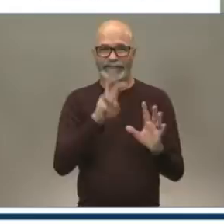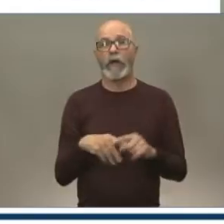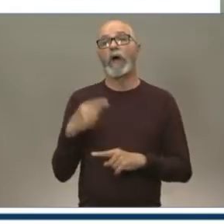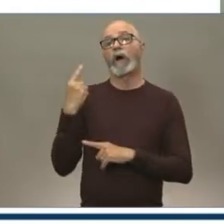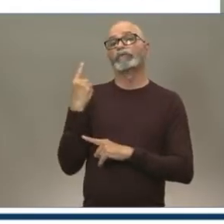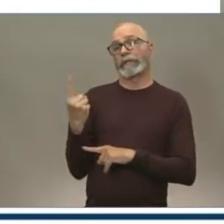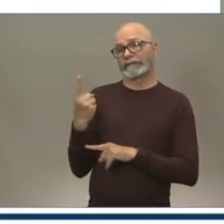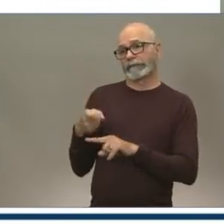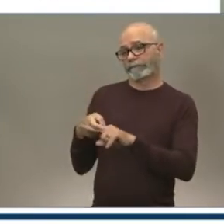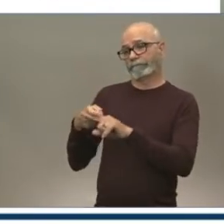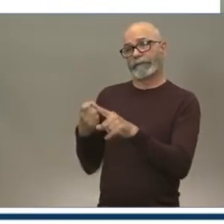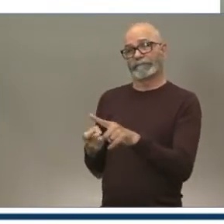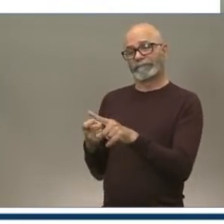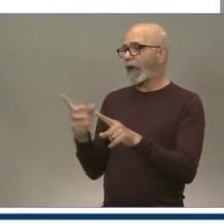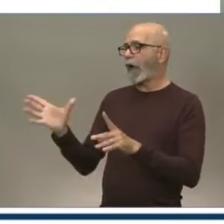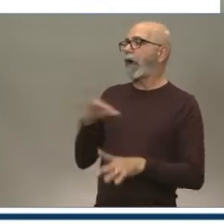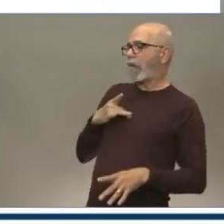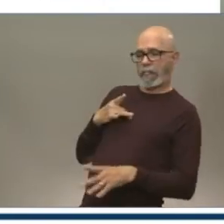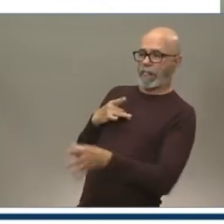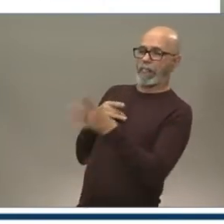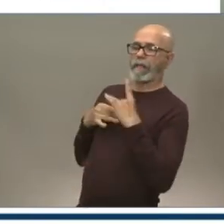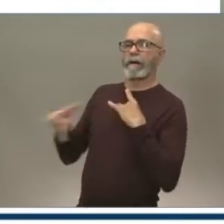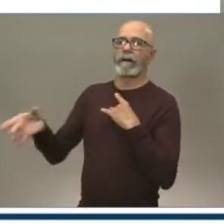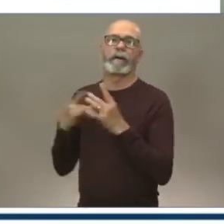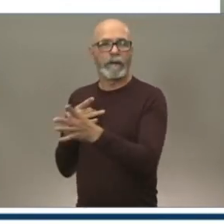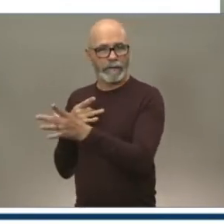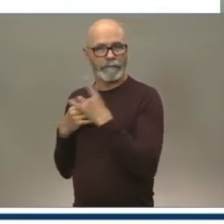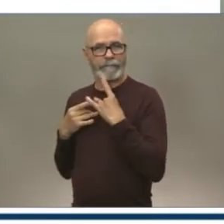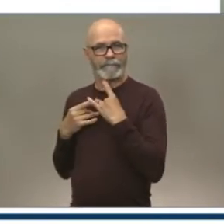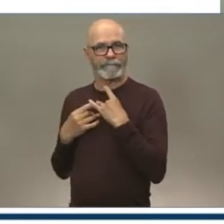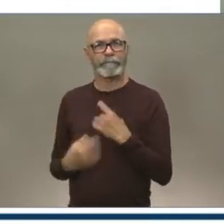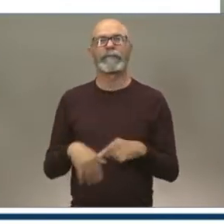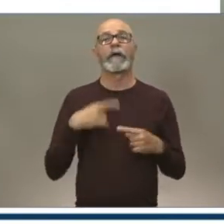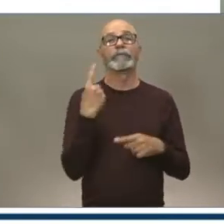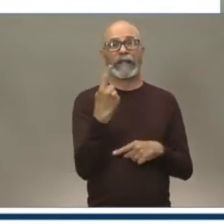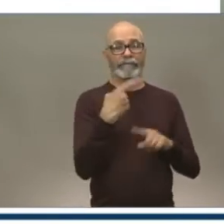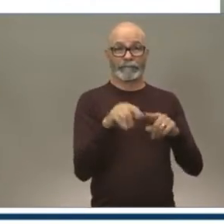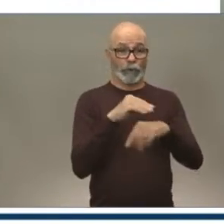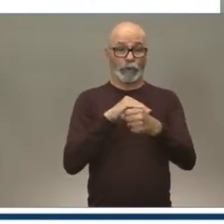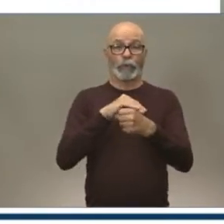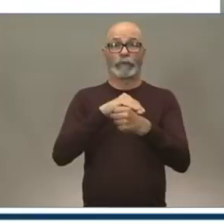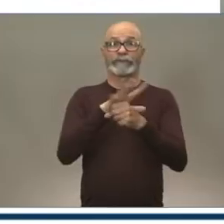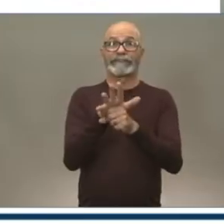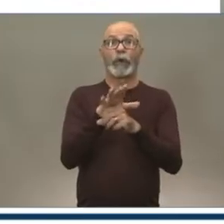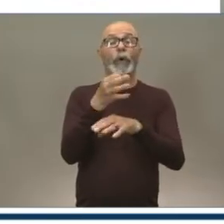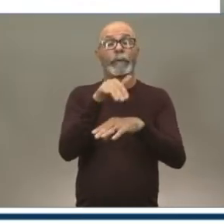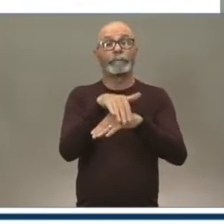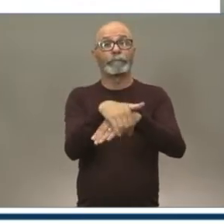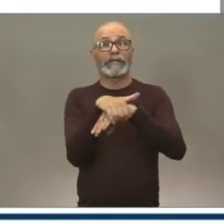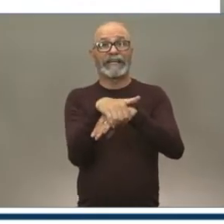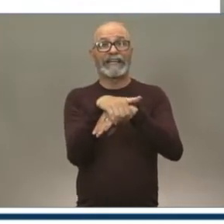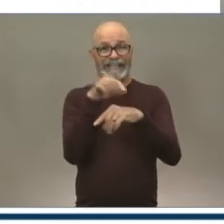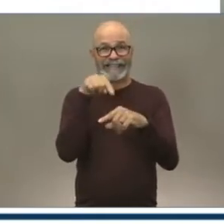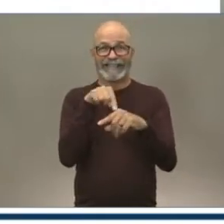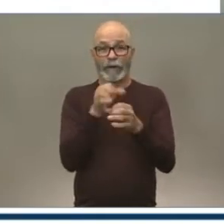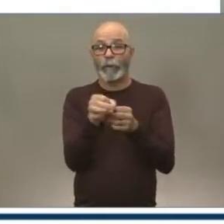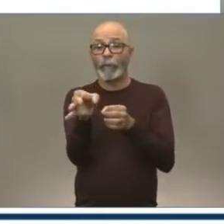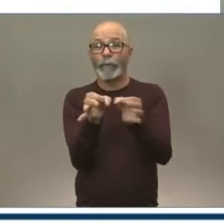is an additional UK variant that we're confirming today, and this would have been from a previously reported